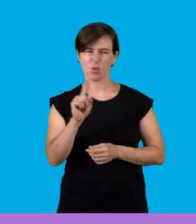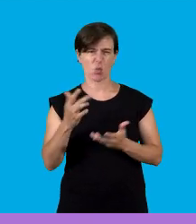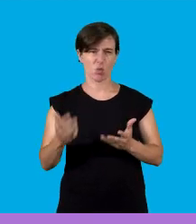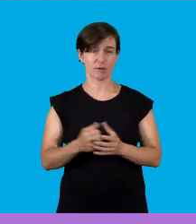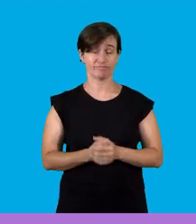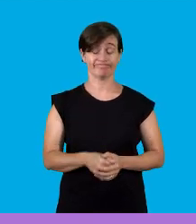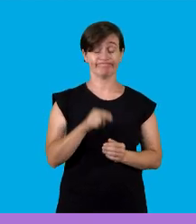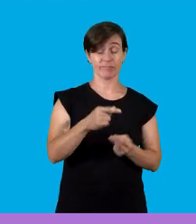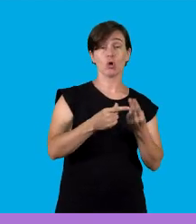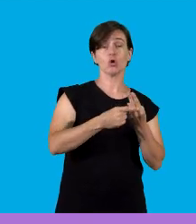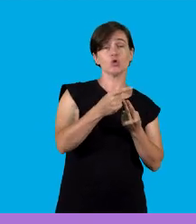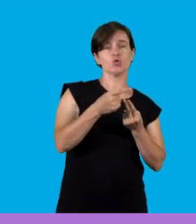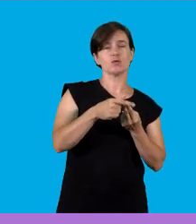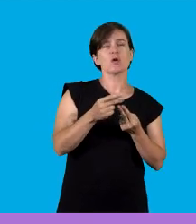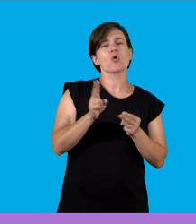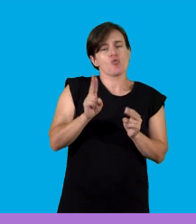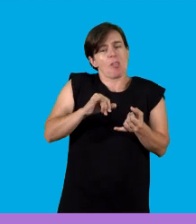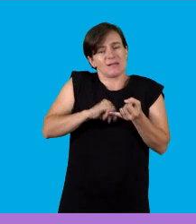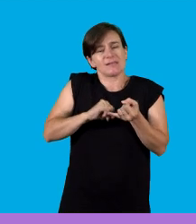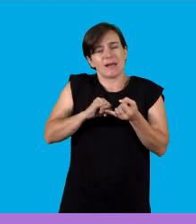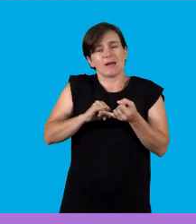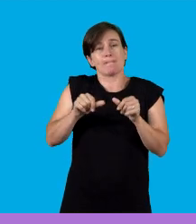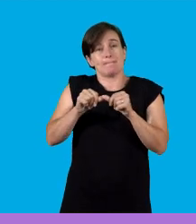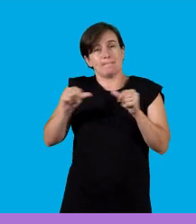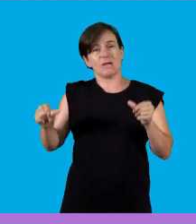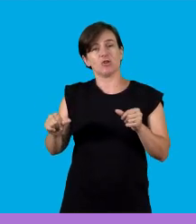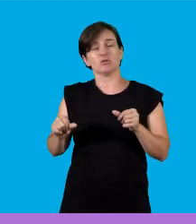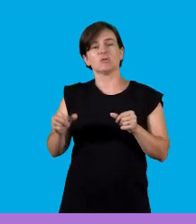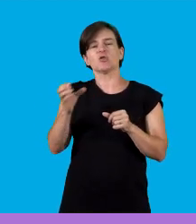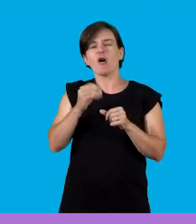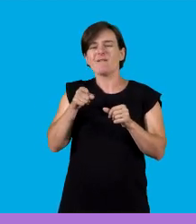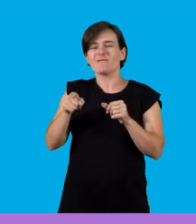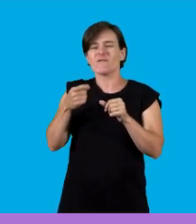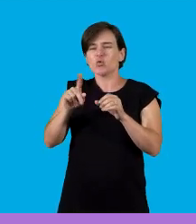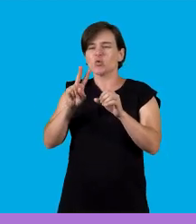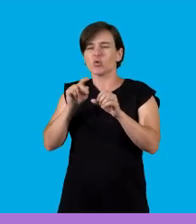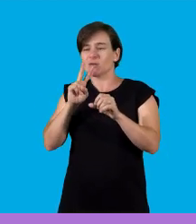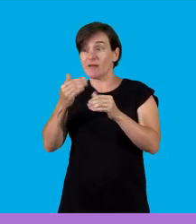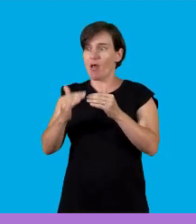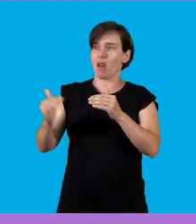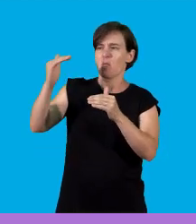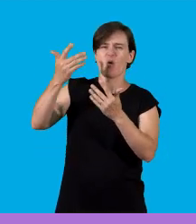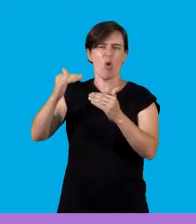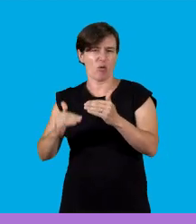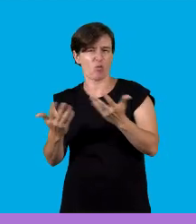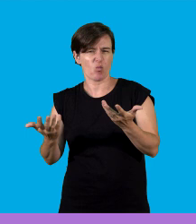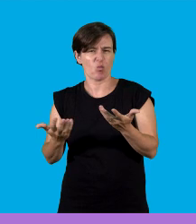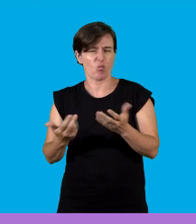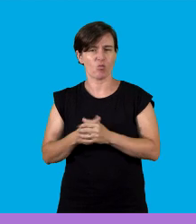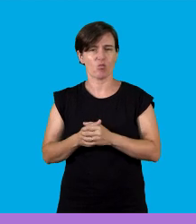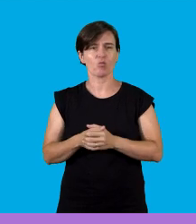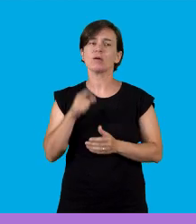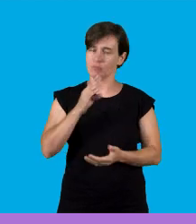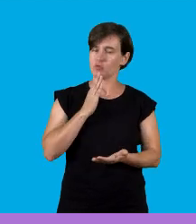is. It says here, a unit is a standard measurement of a particular quantity. Now that